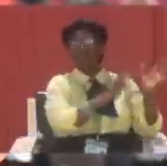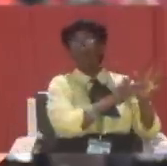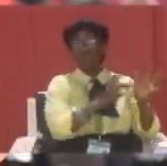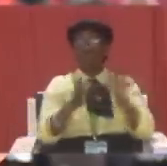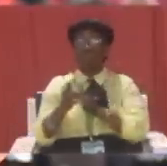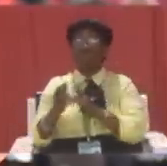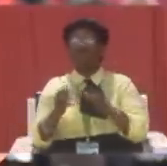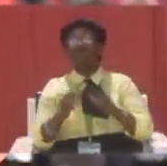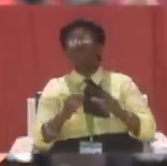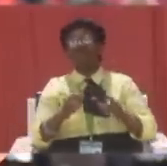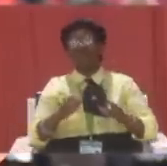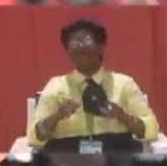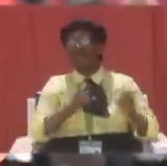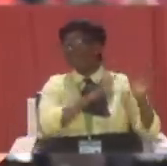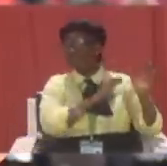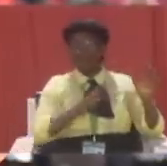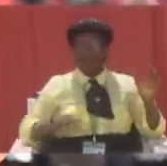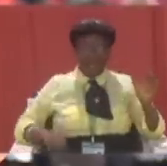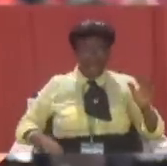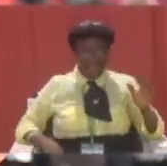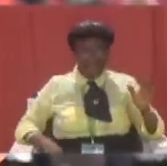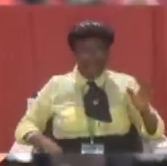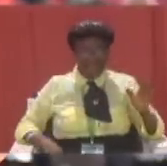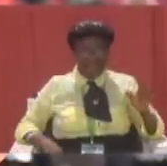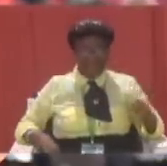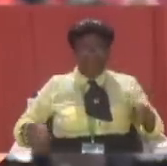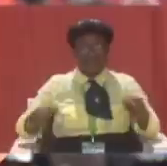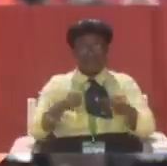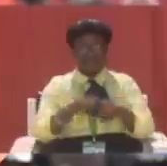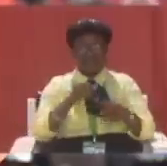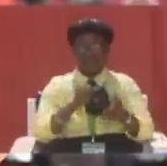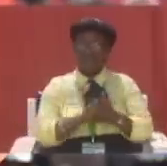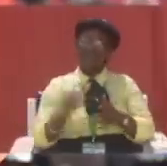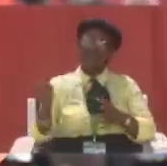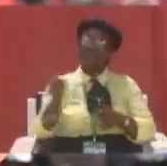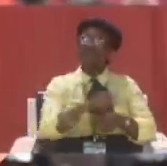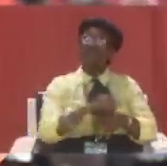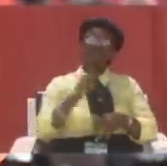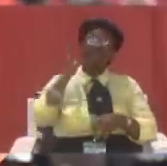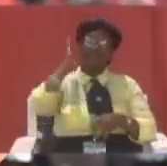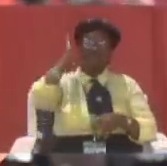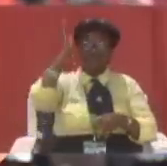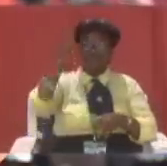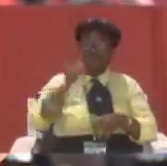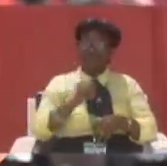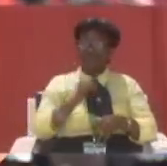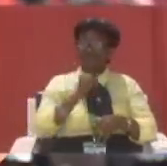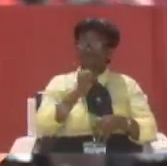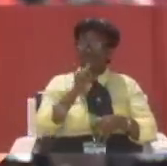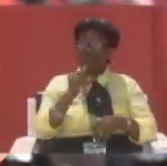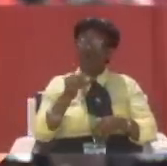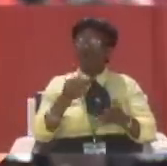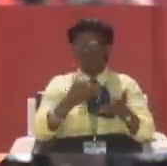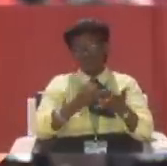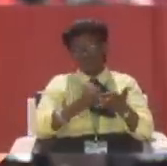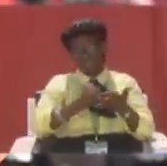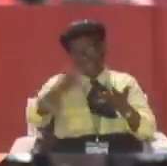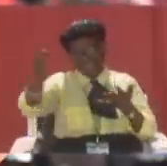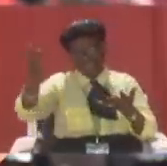failure, of frustration, of almost succeeding and failing.